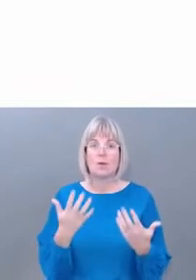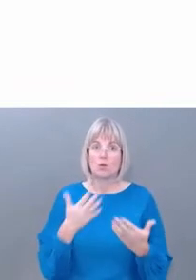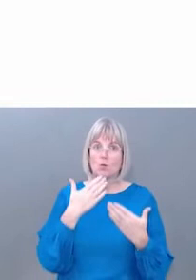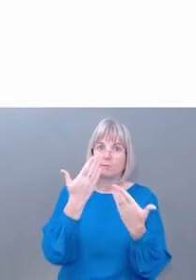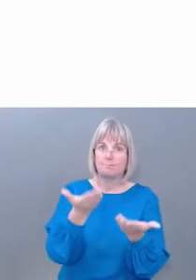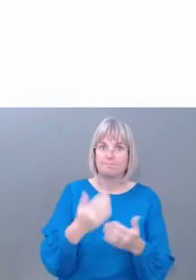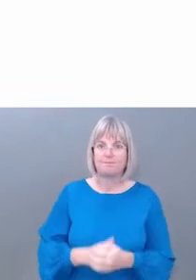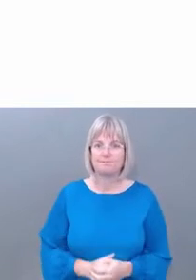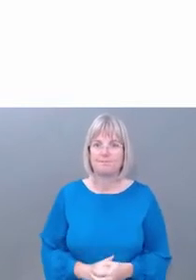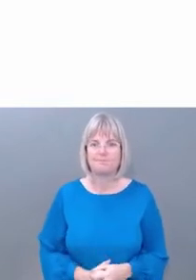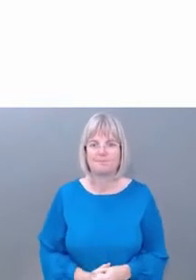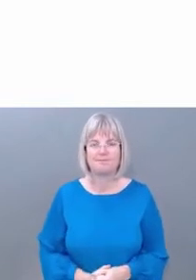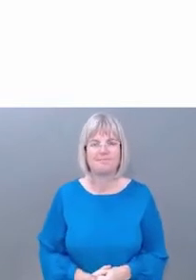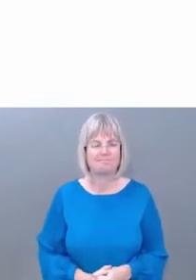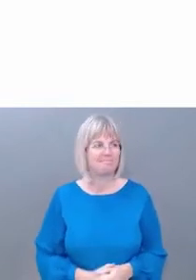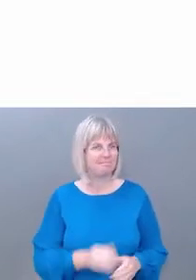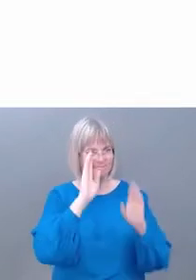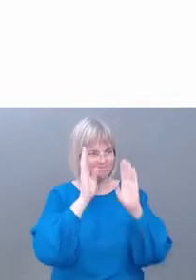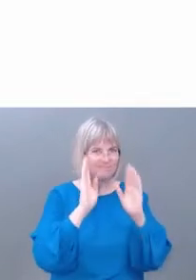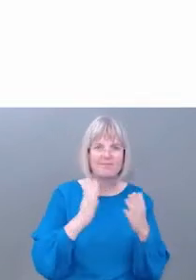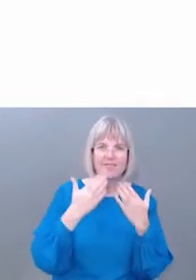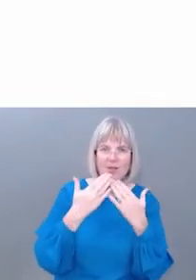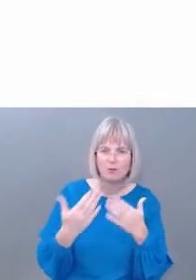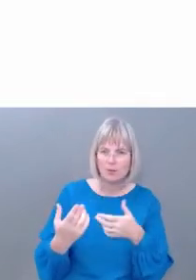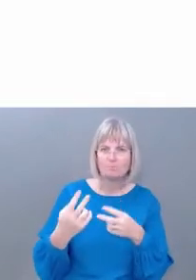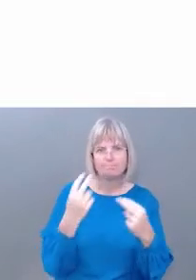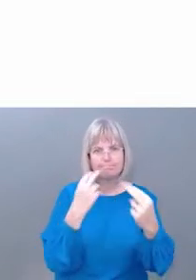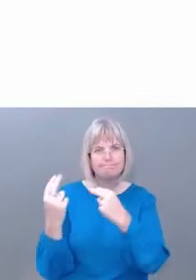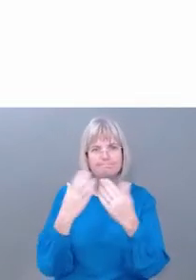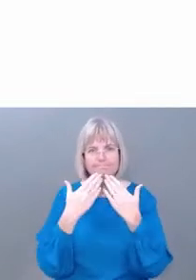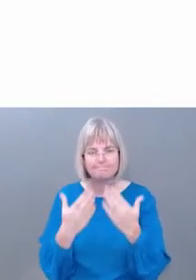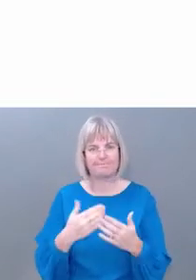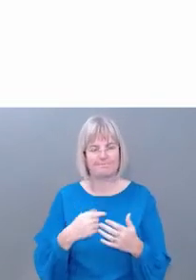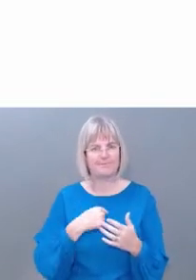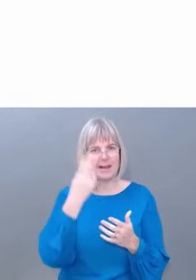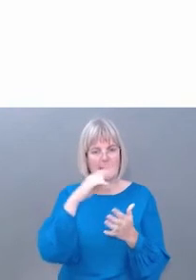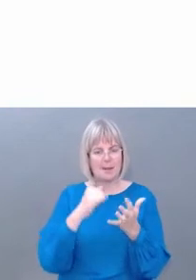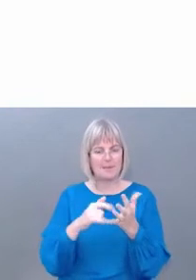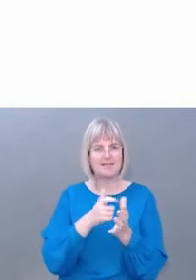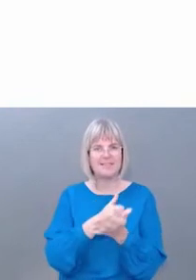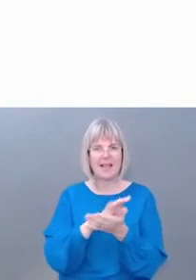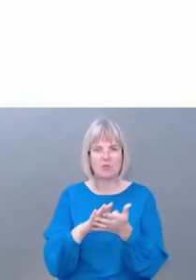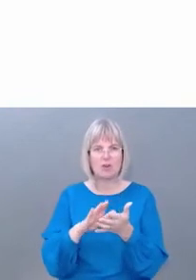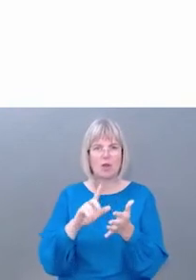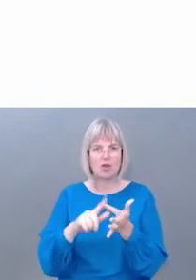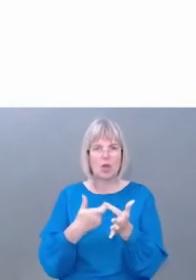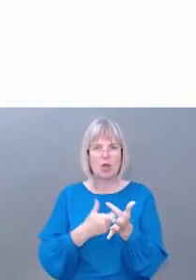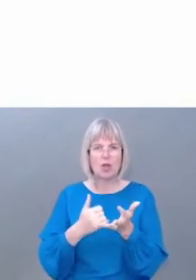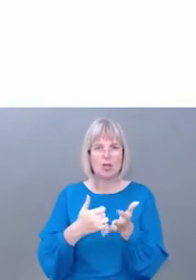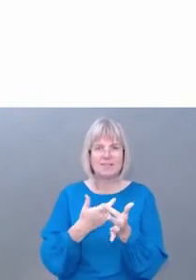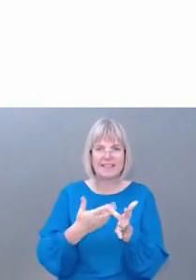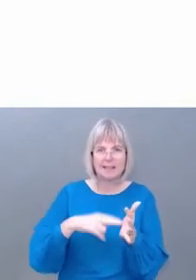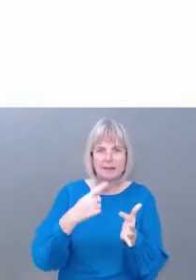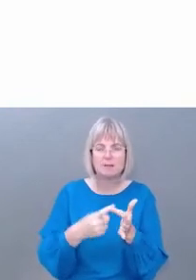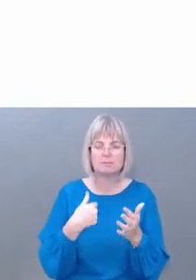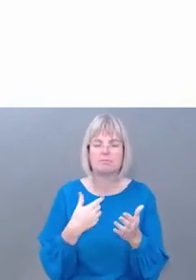So hello everyone, and thanks for joining this session. My name is Sarah Erskine. I'm Head of Mental Health within the Public Health Directorate at